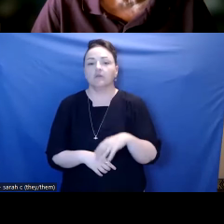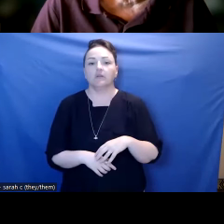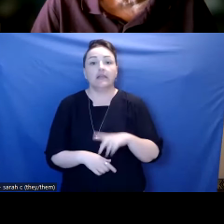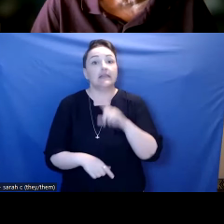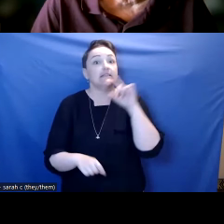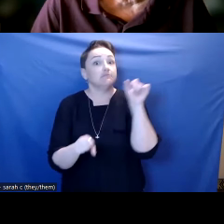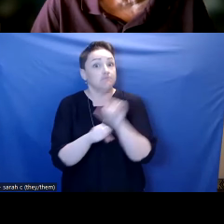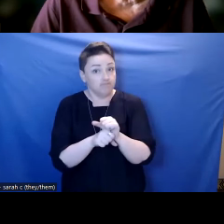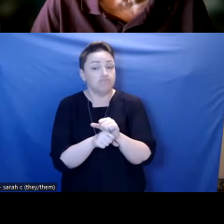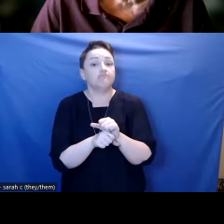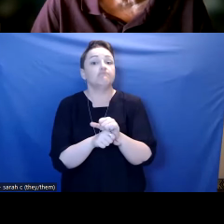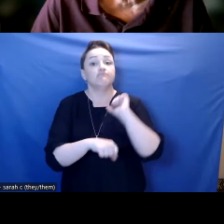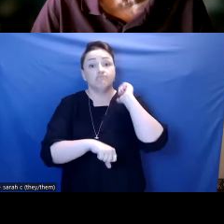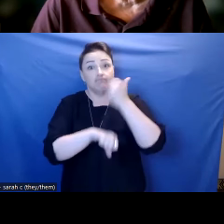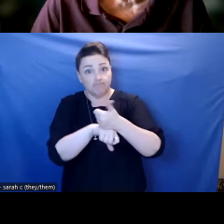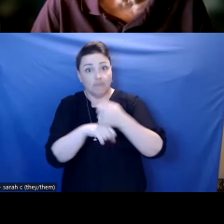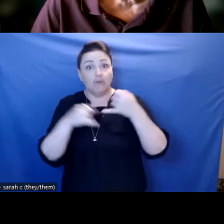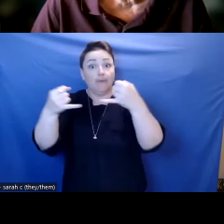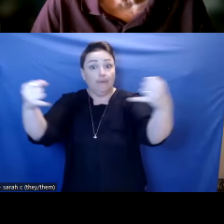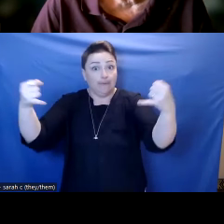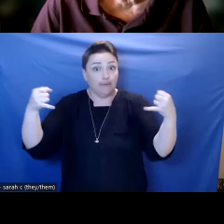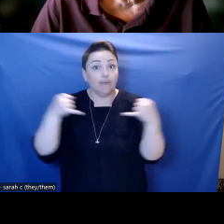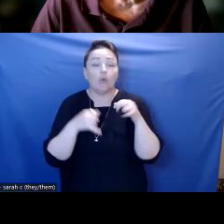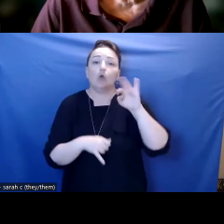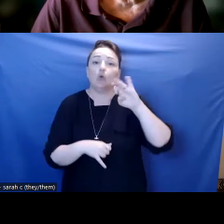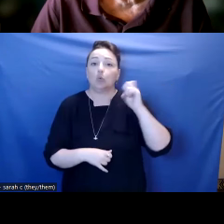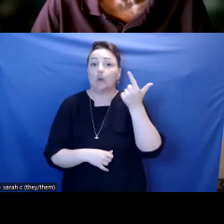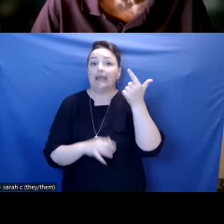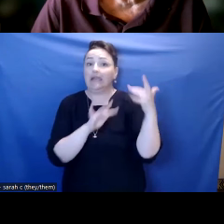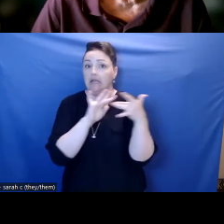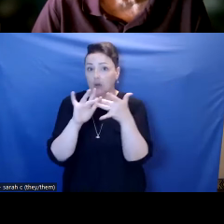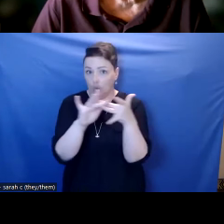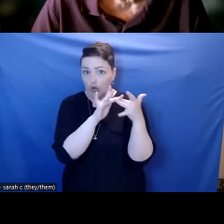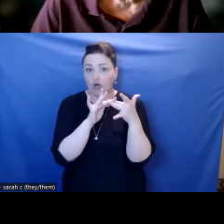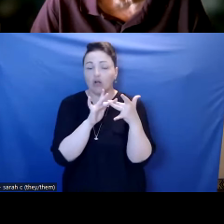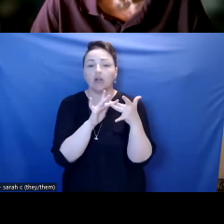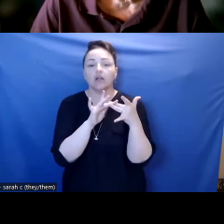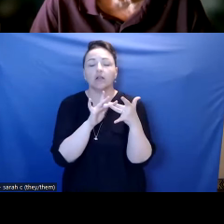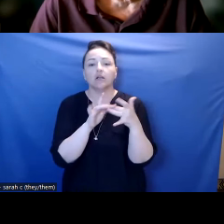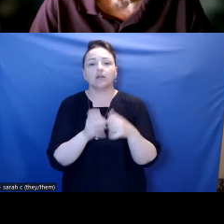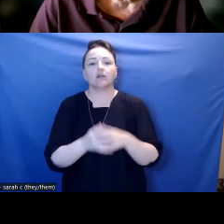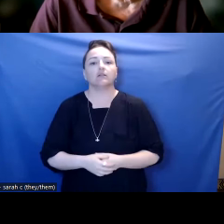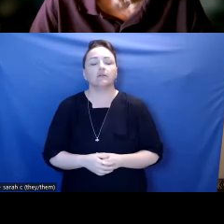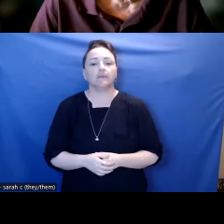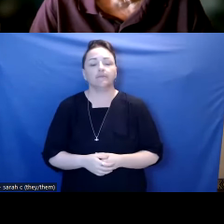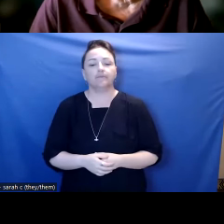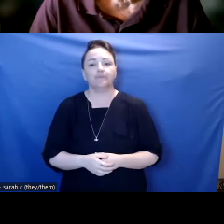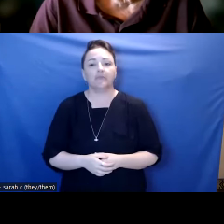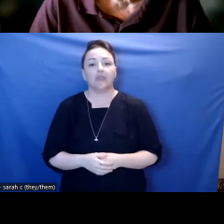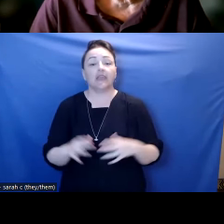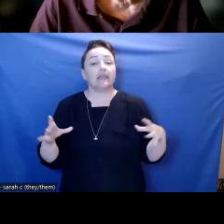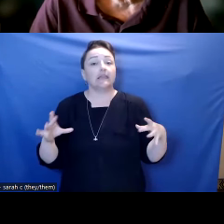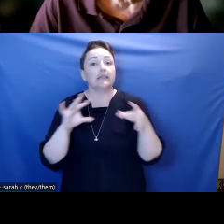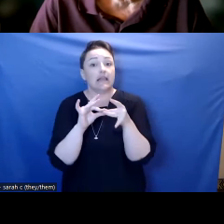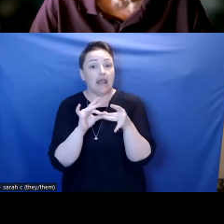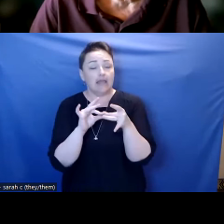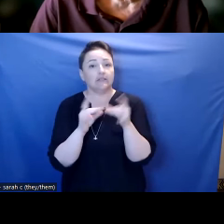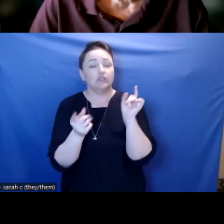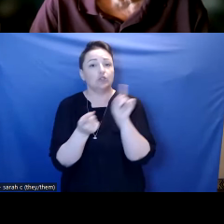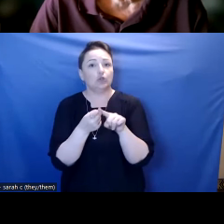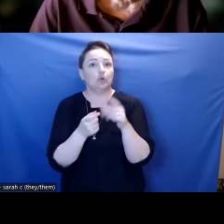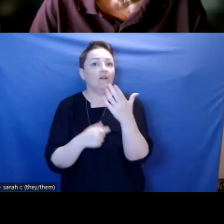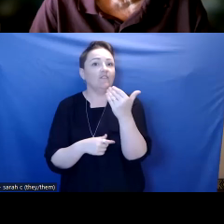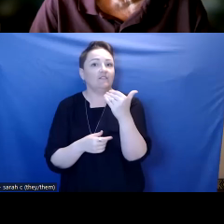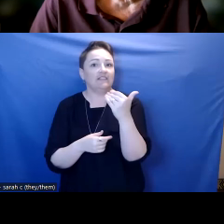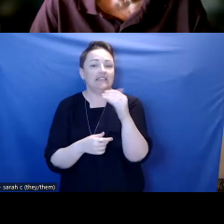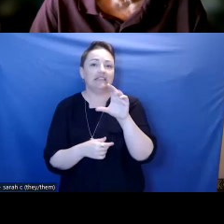network with laterals that connect out to. It's a middle mile network, so it's connecting to 15 civic centers, as